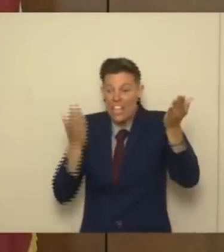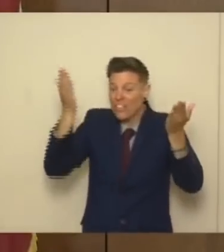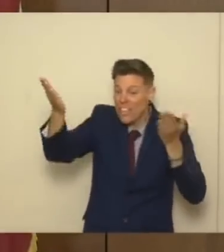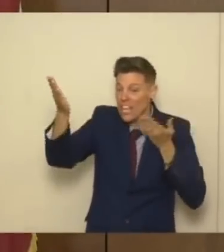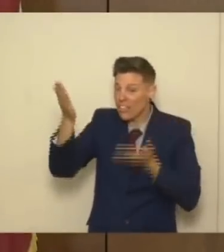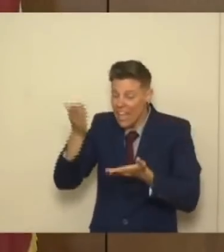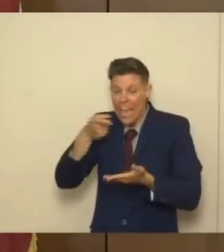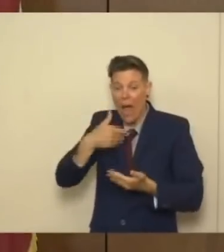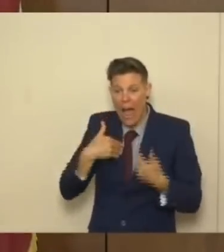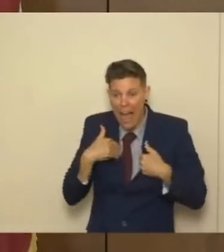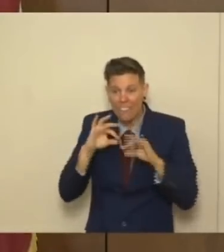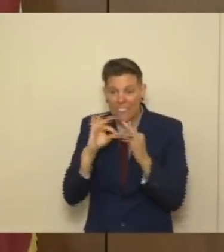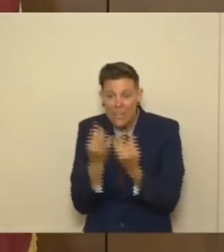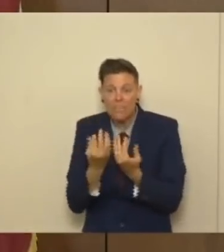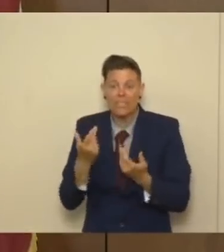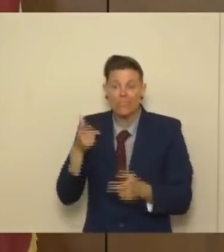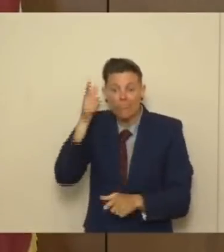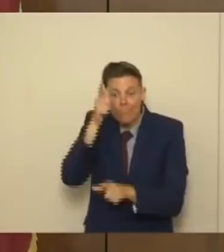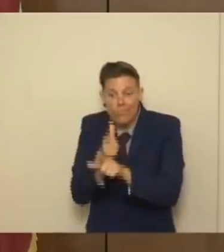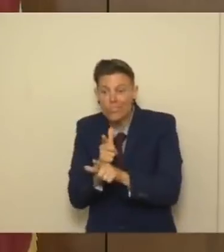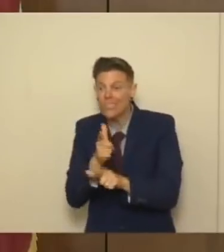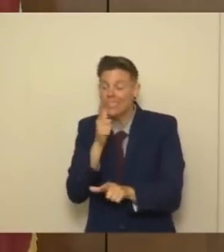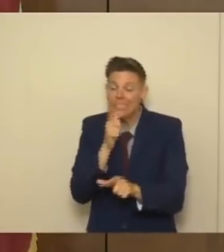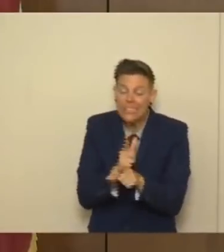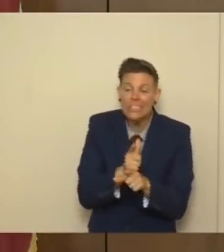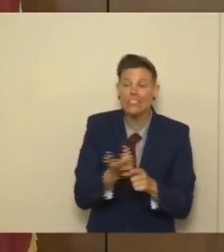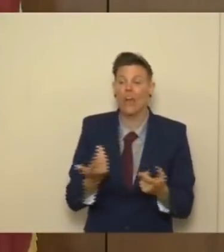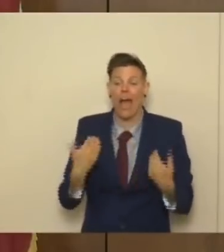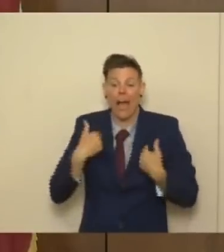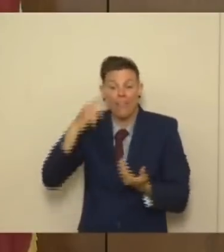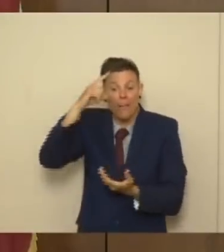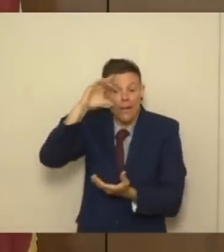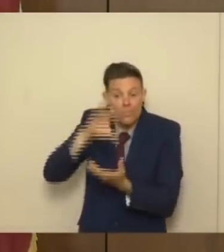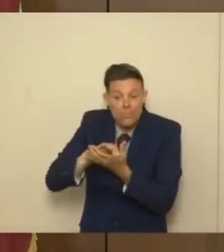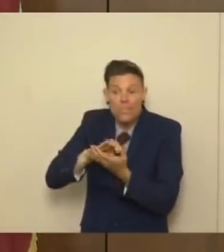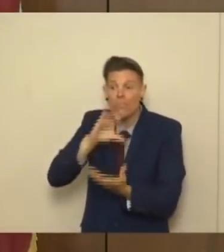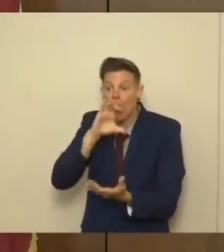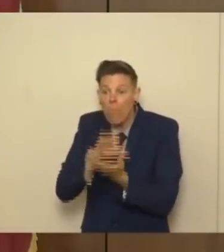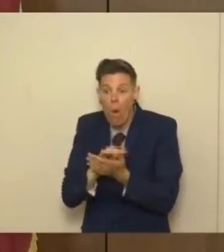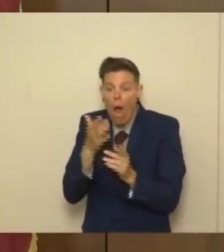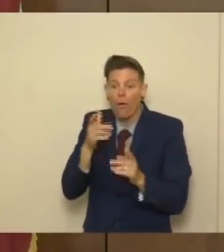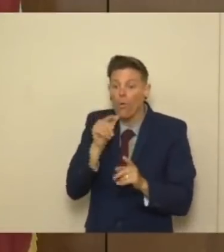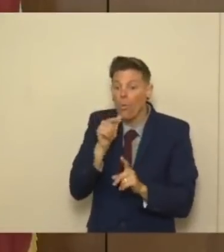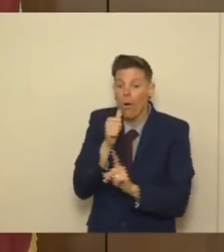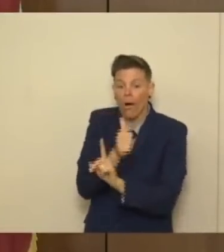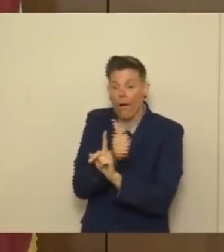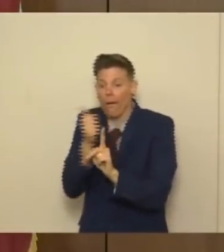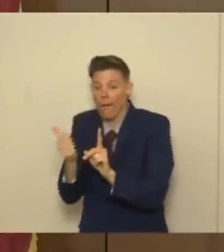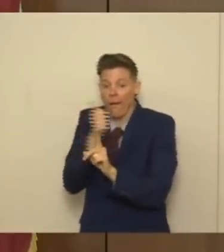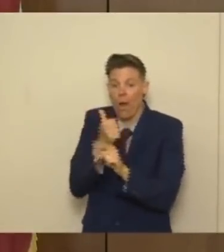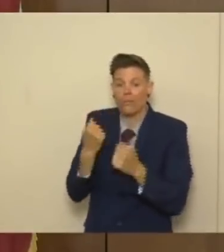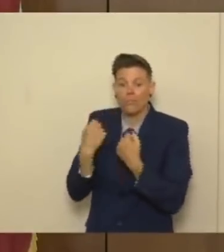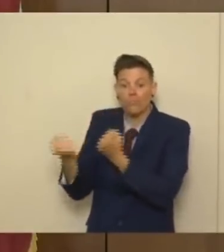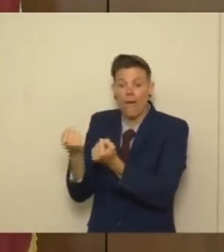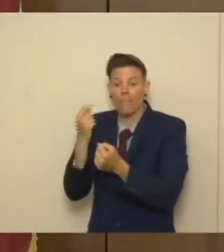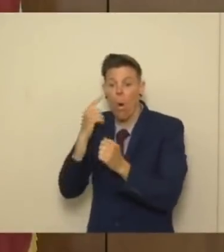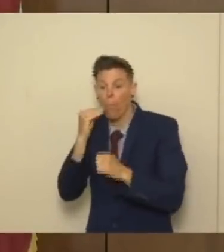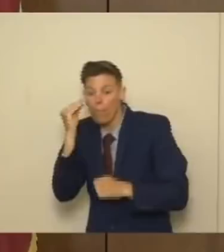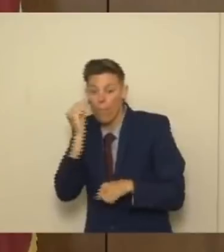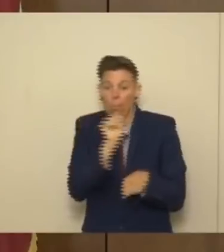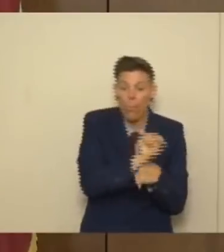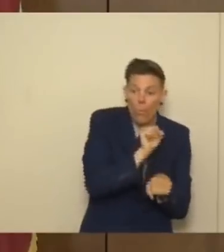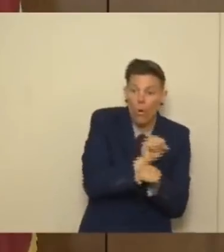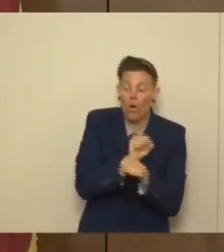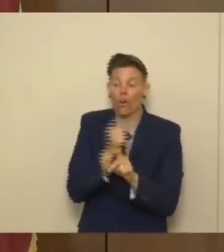We have spouses who commute to other states. We live along the border and live in another state but have a job in this state, and